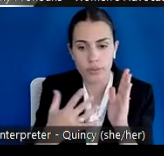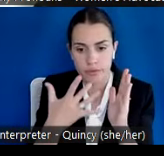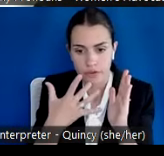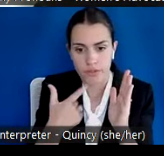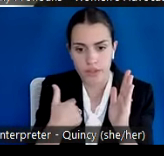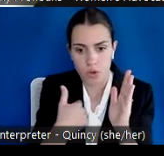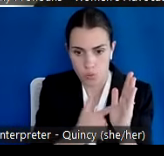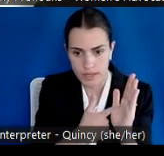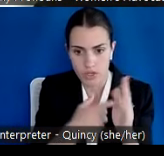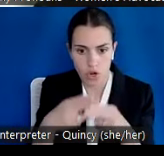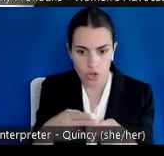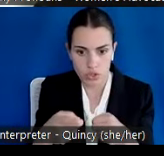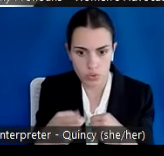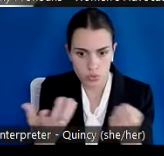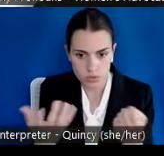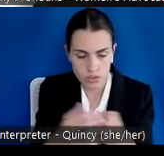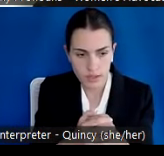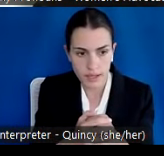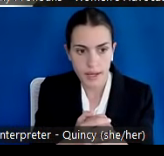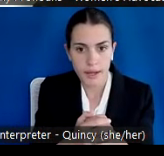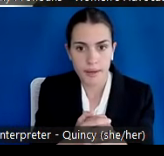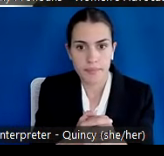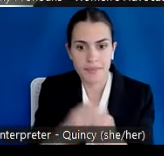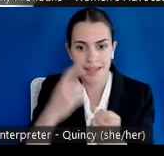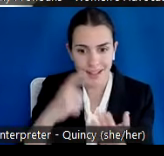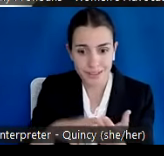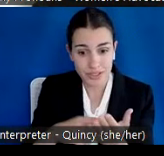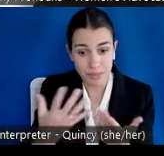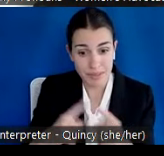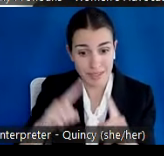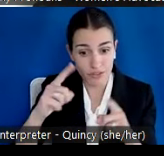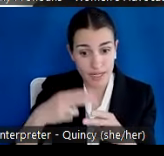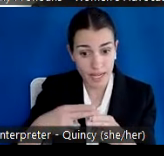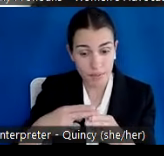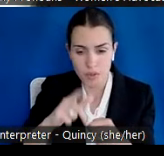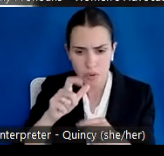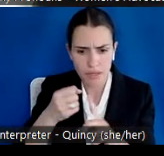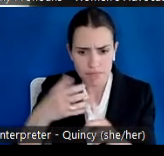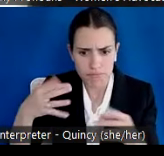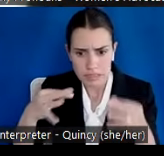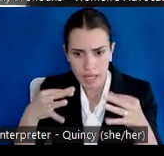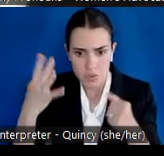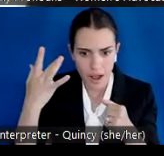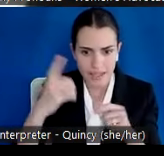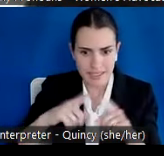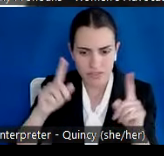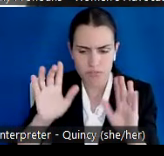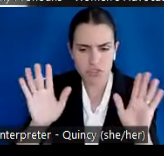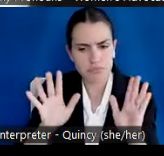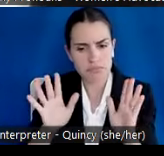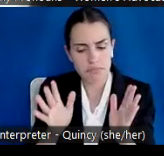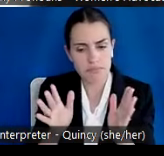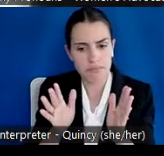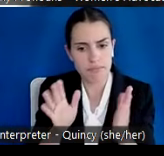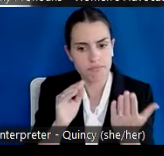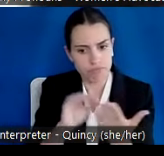our organization to call you? And acknowledging that that might be different and we don't need an explanation why, and just allowing that to